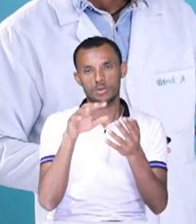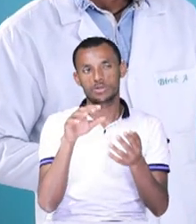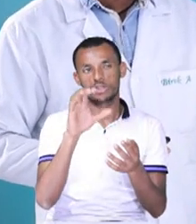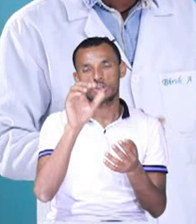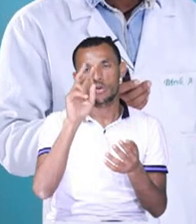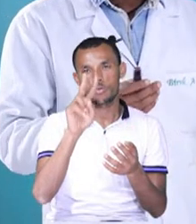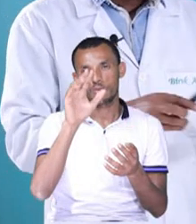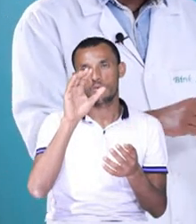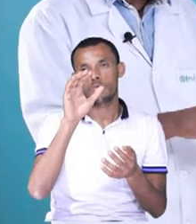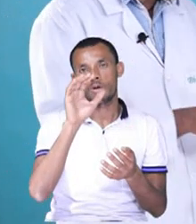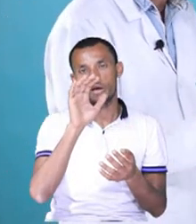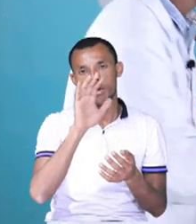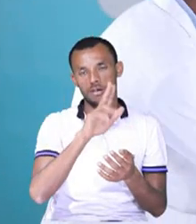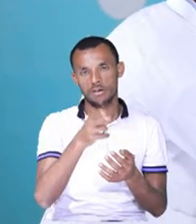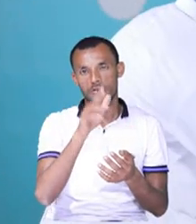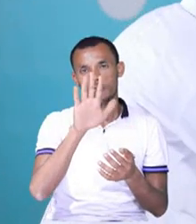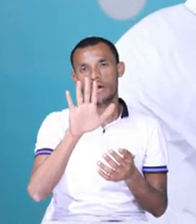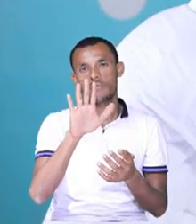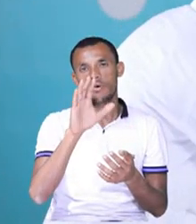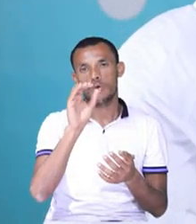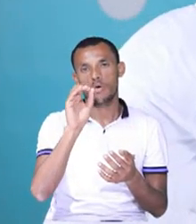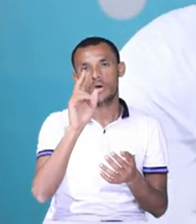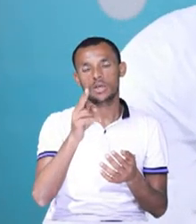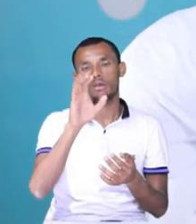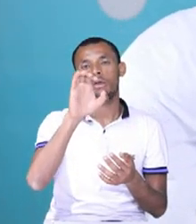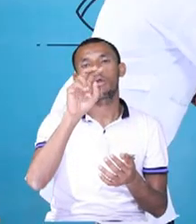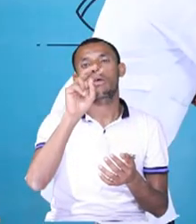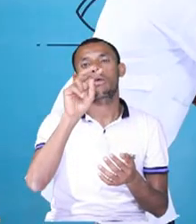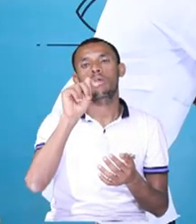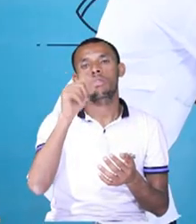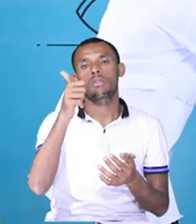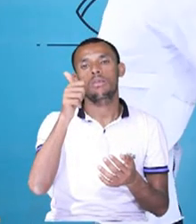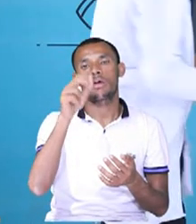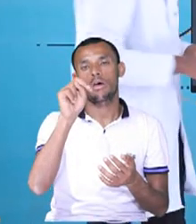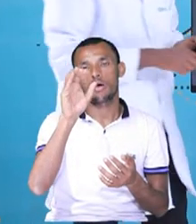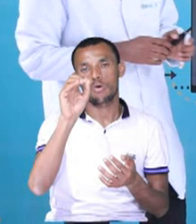know C2H5OH? Ethanol. This is ethanol.